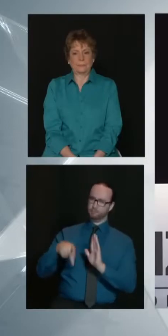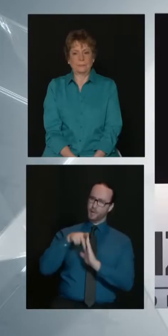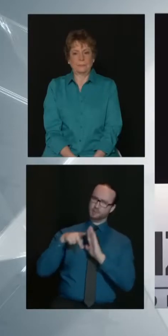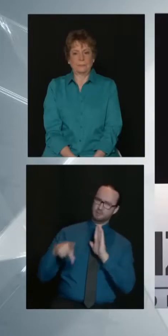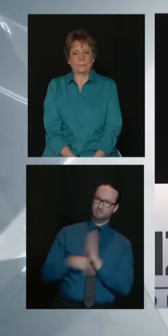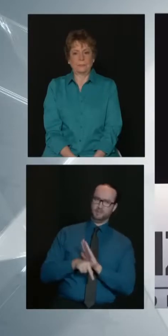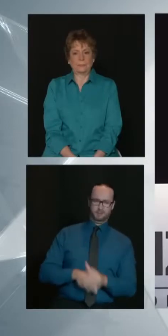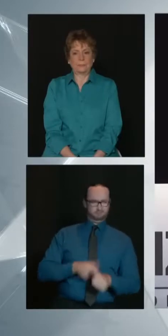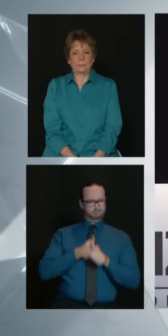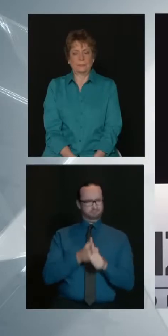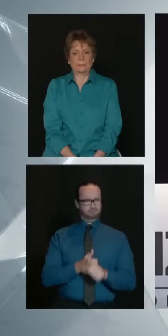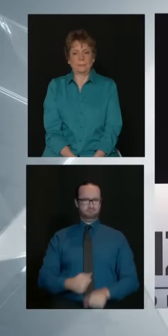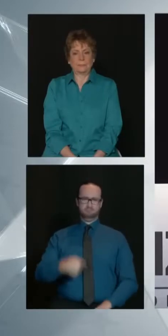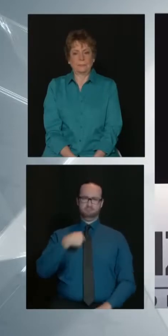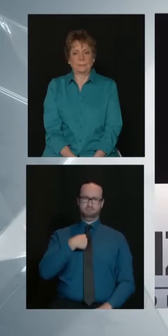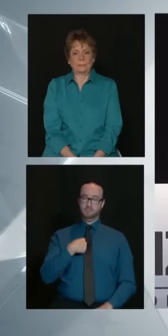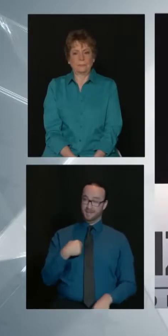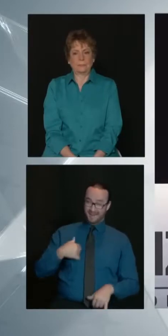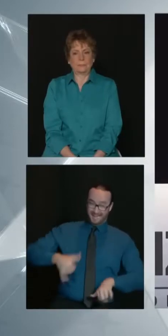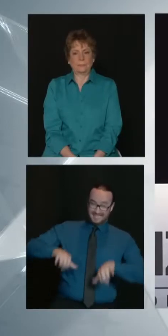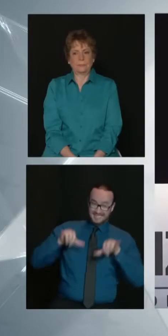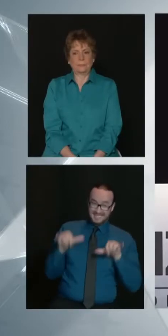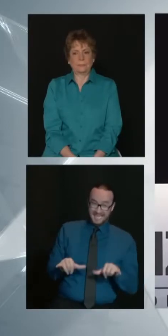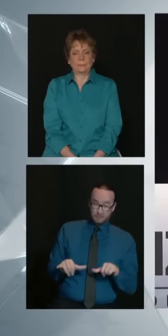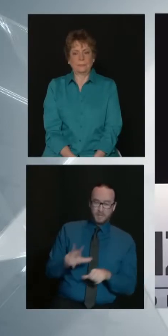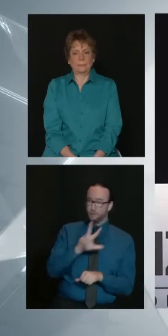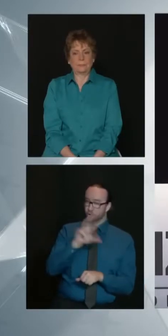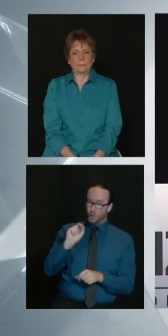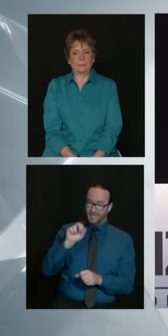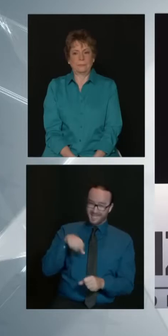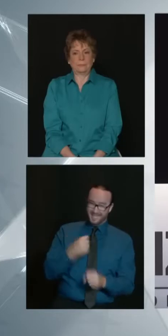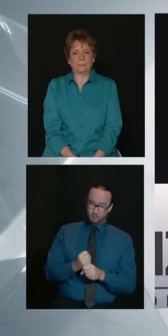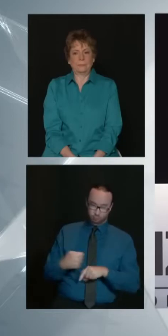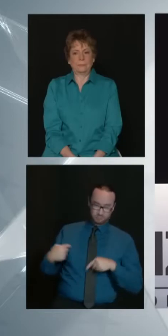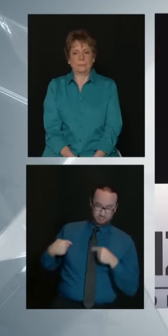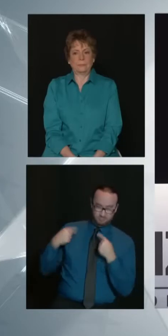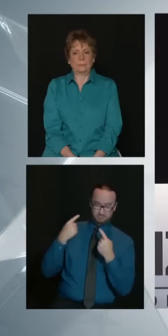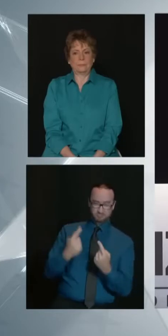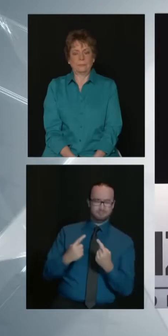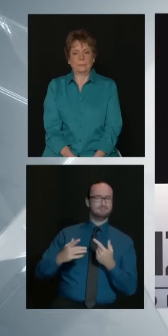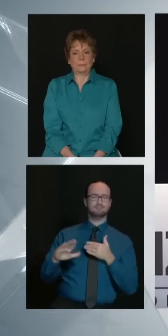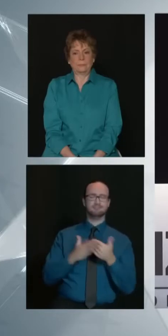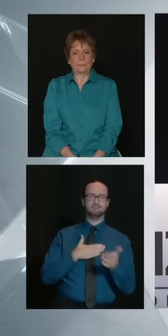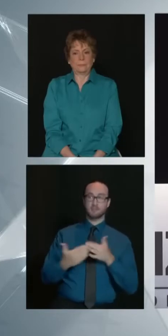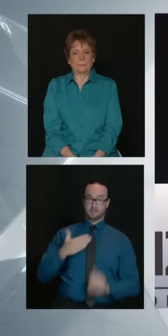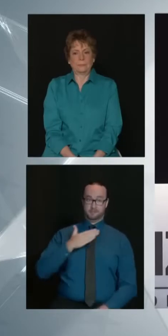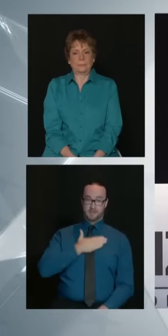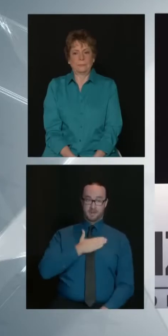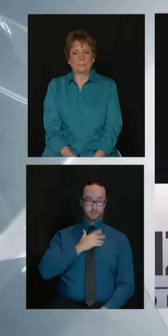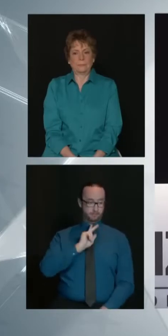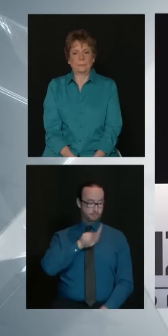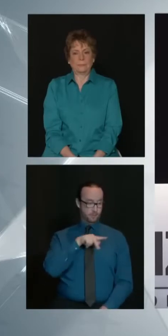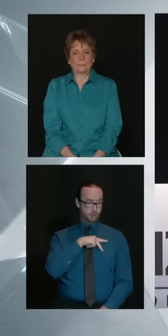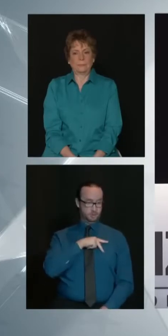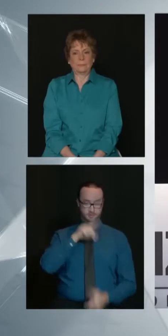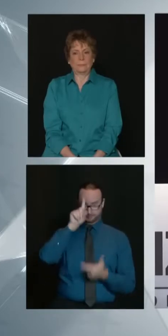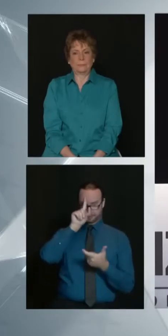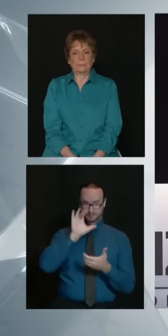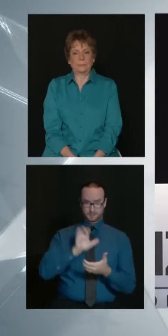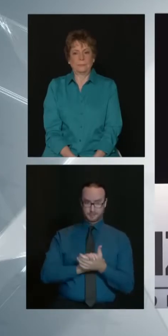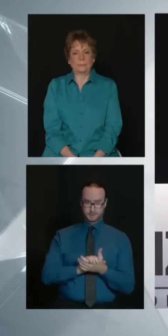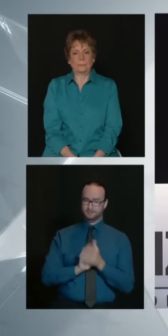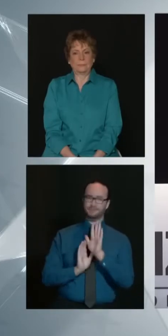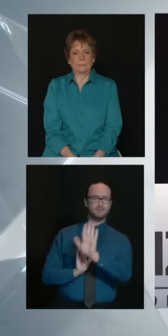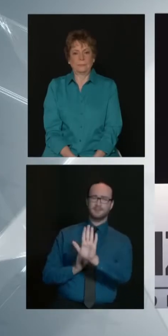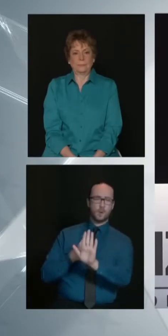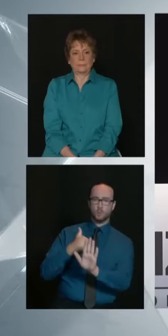it doesn't matter. It doesn't matter what my personal position is on abortion, and I'm not going to tell you.